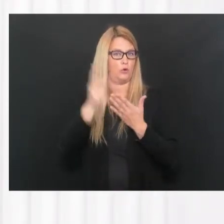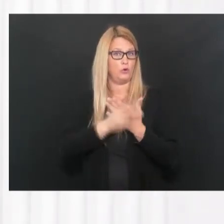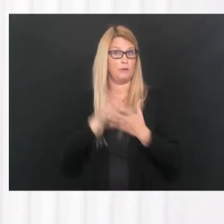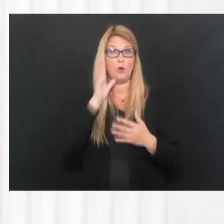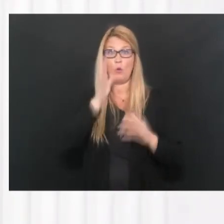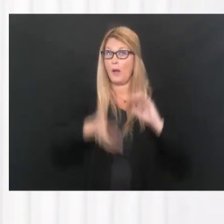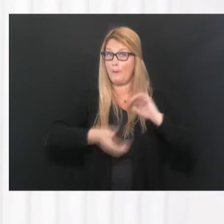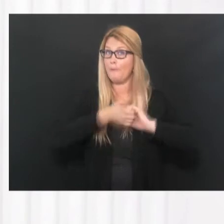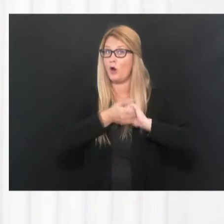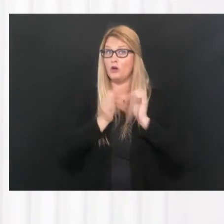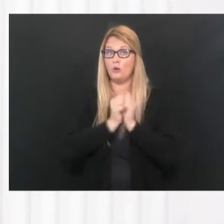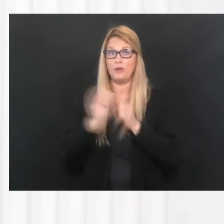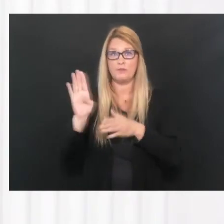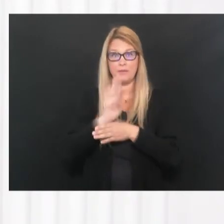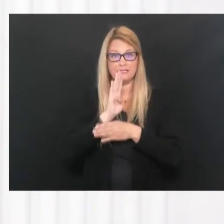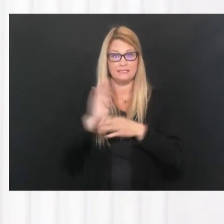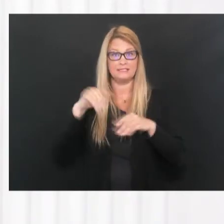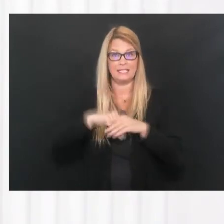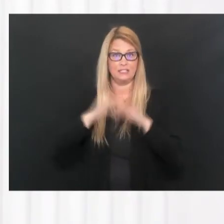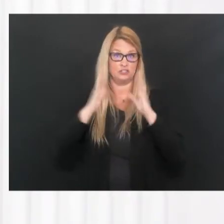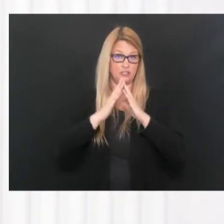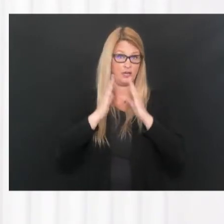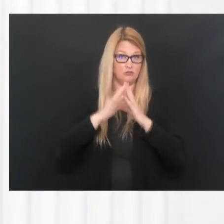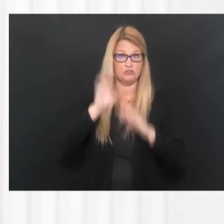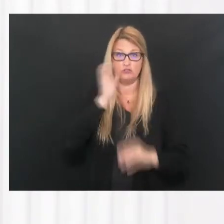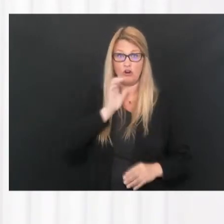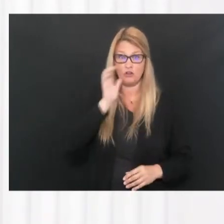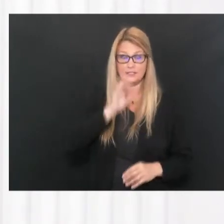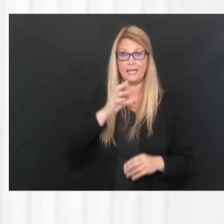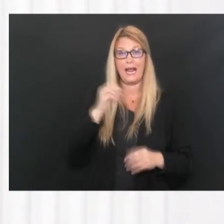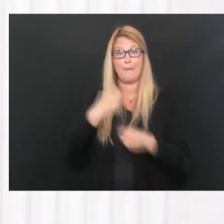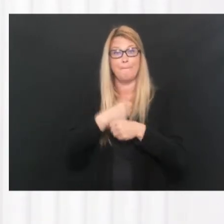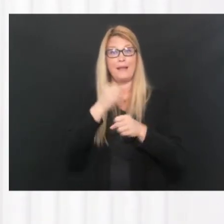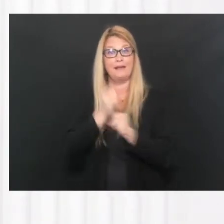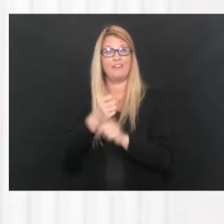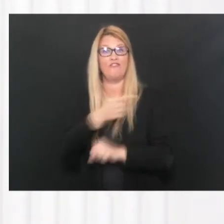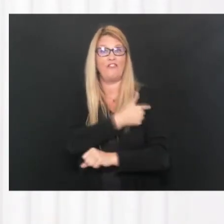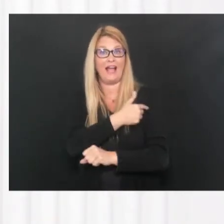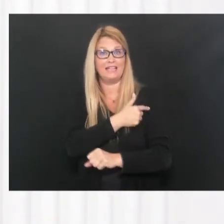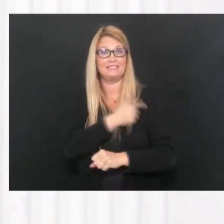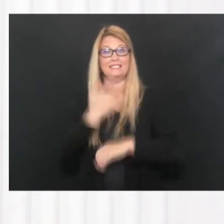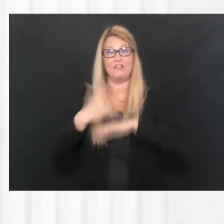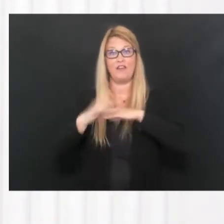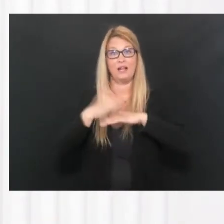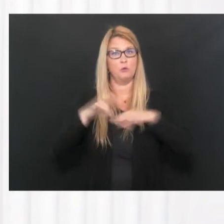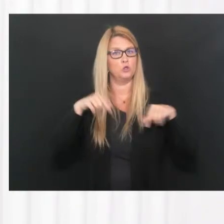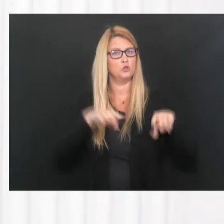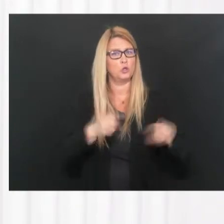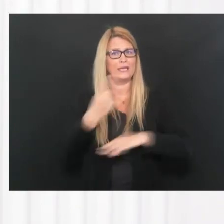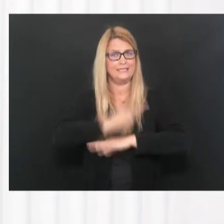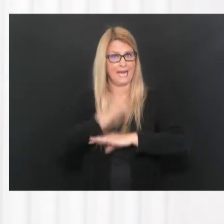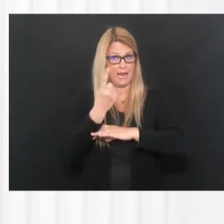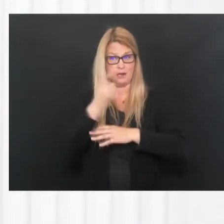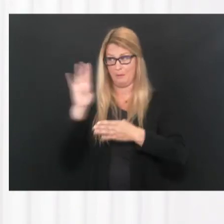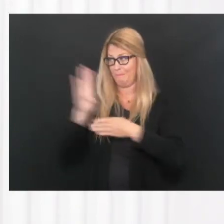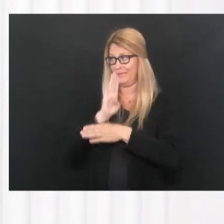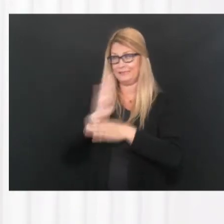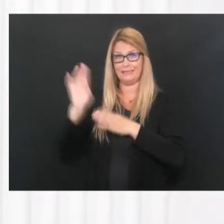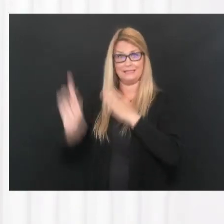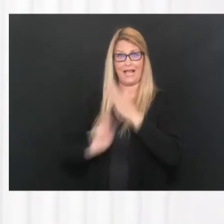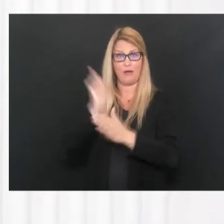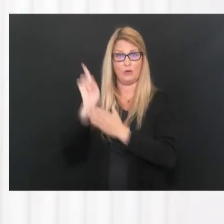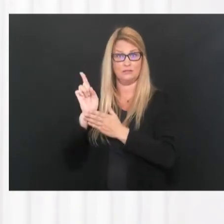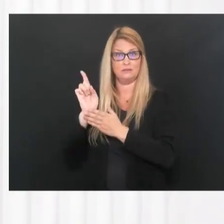the businesses in downtown Charleston, and we're going to make vaccines available during the day, during business hours, to